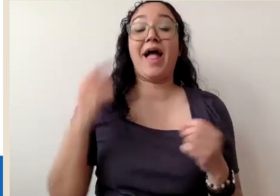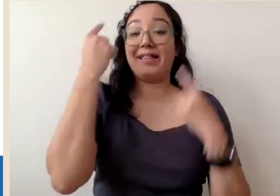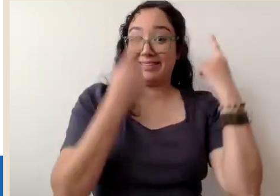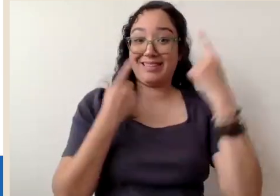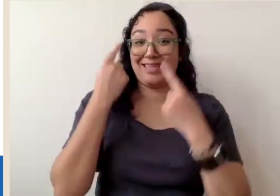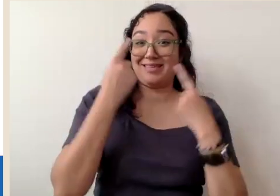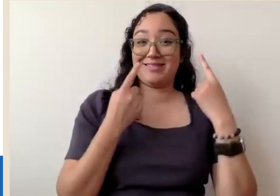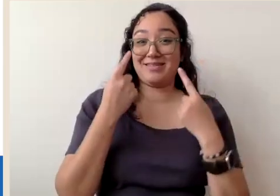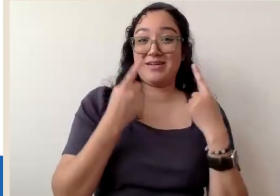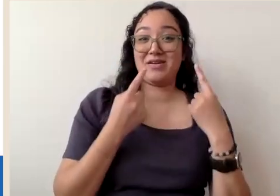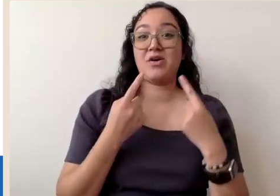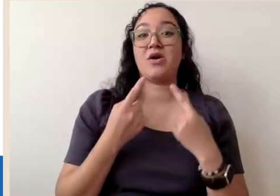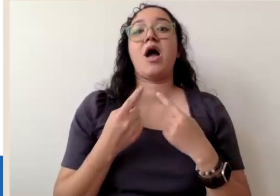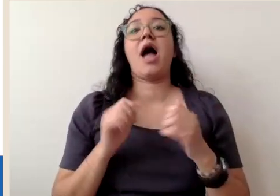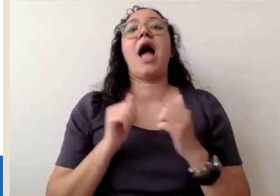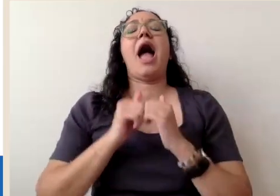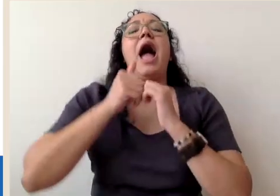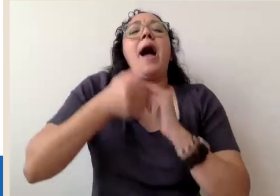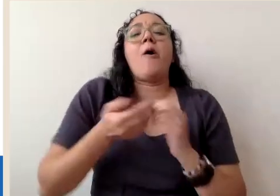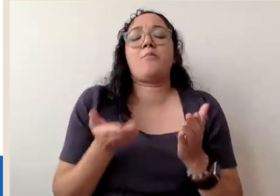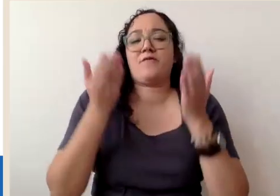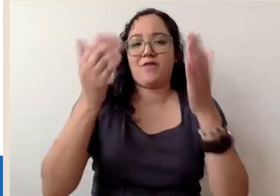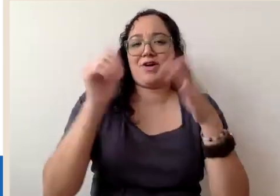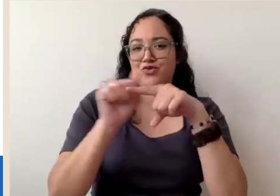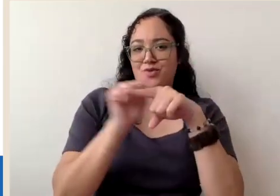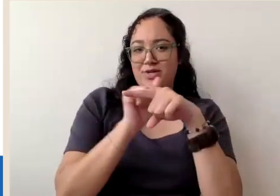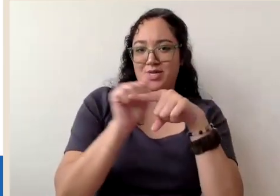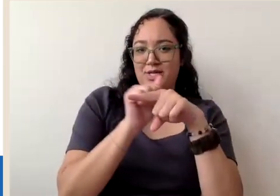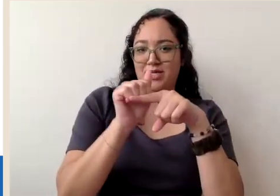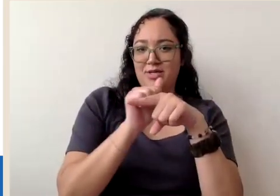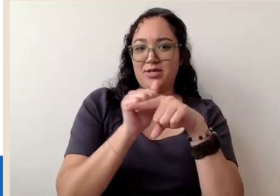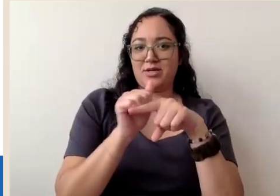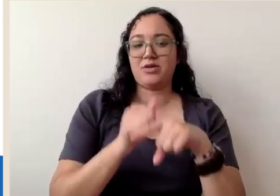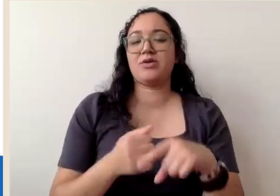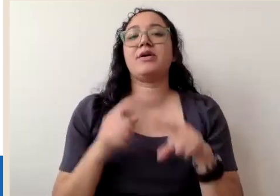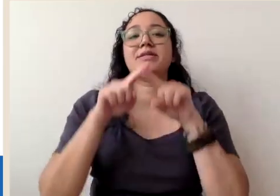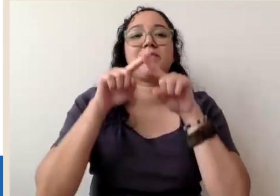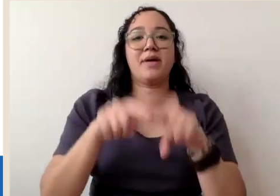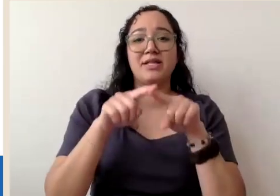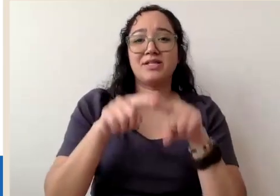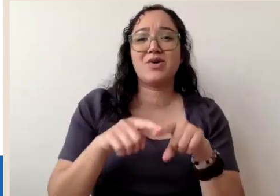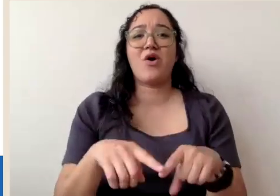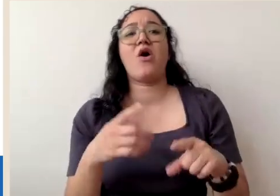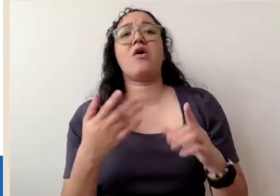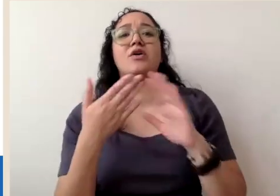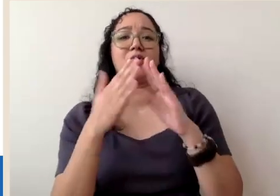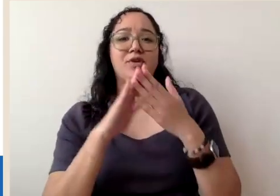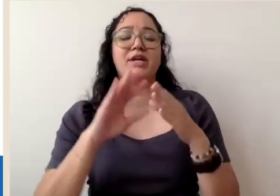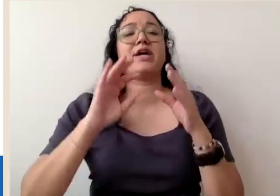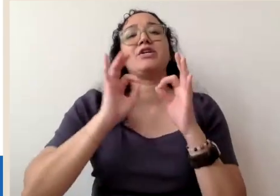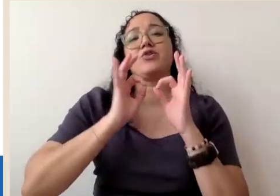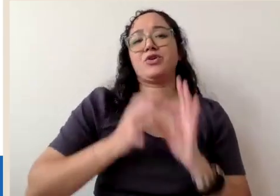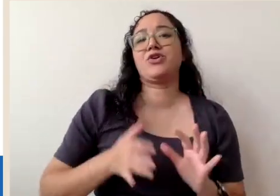of considerations of how we provide training. The training that we provide is based on the Community Interpreter International. And so we're